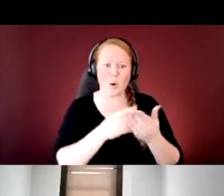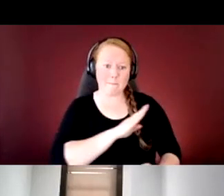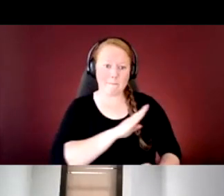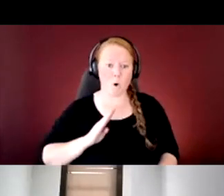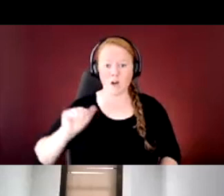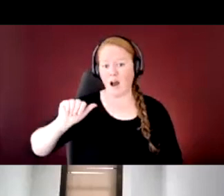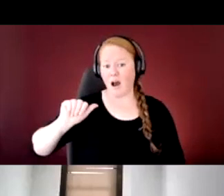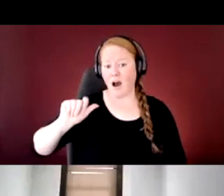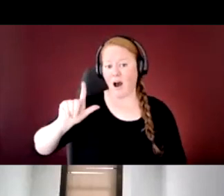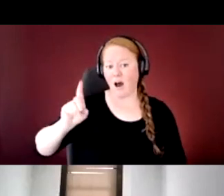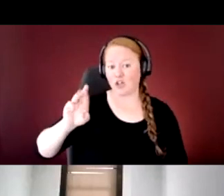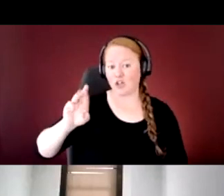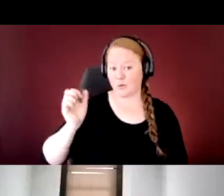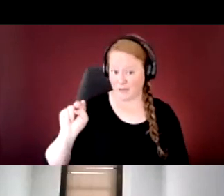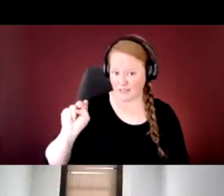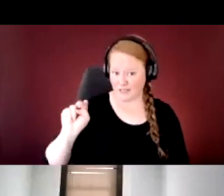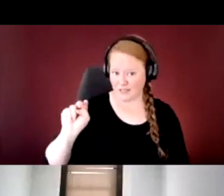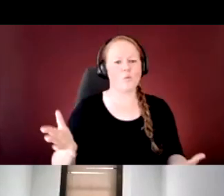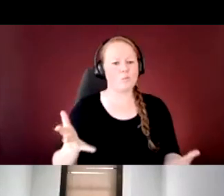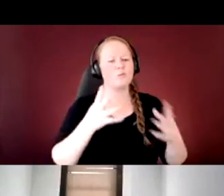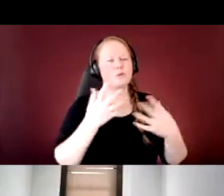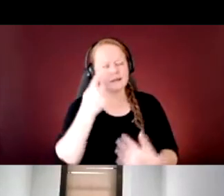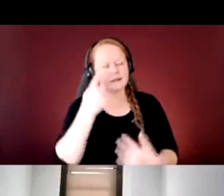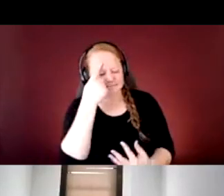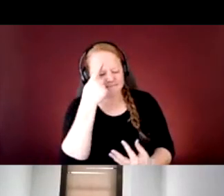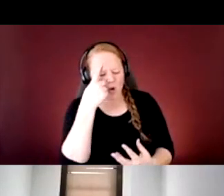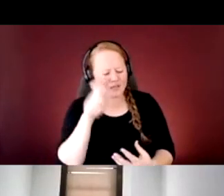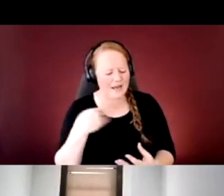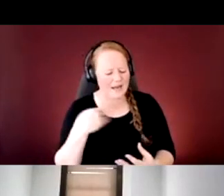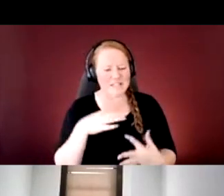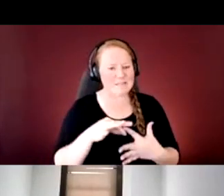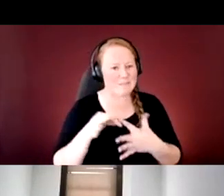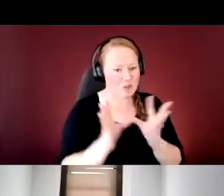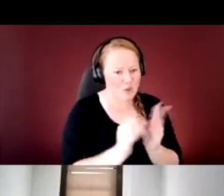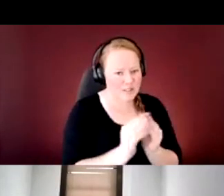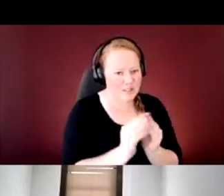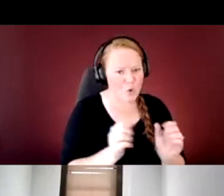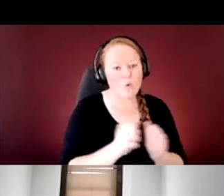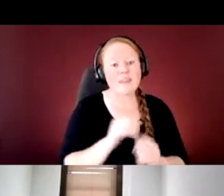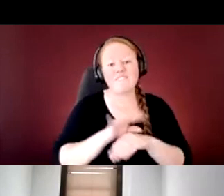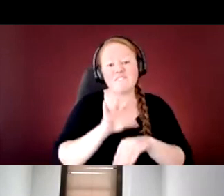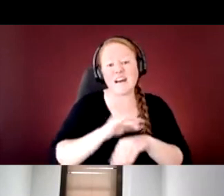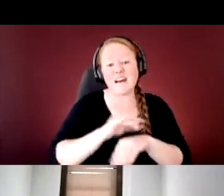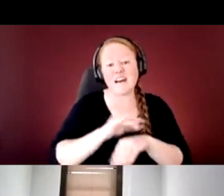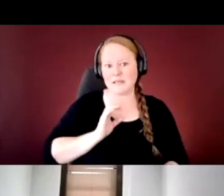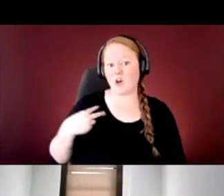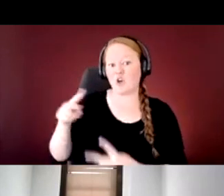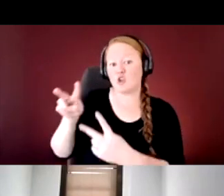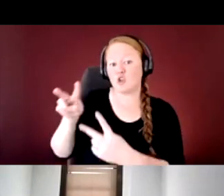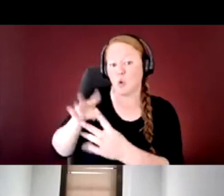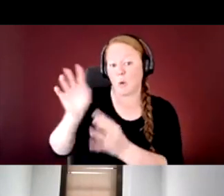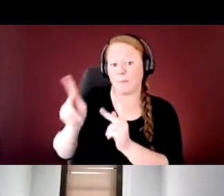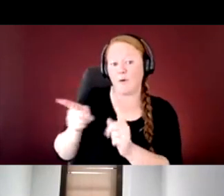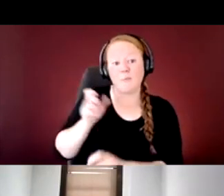we're exploring convening a special session of the Citizens Advisory Committee made up of 2 appointees from each alderman